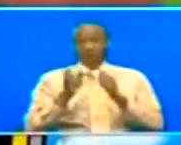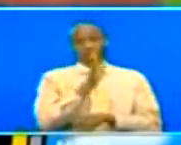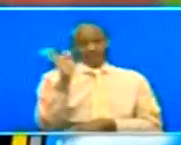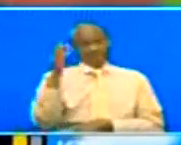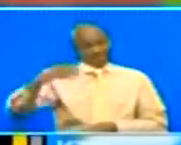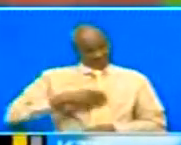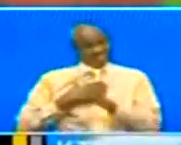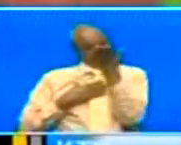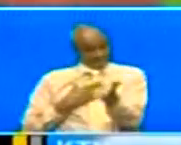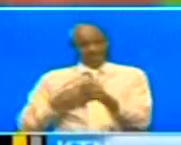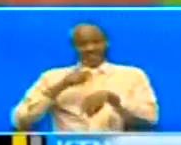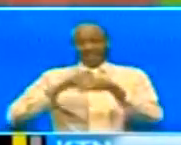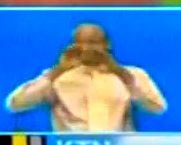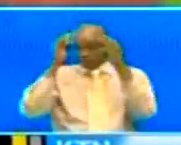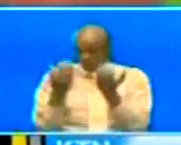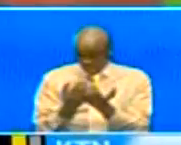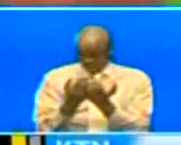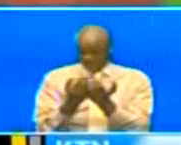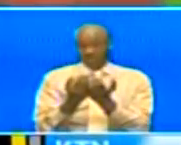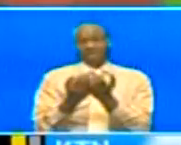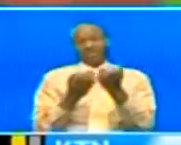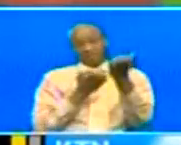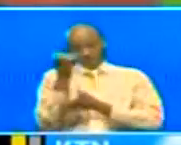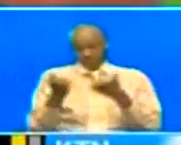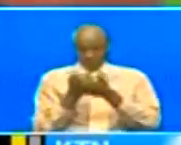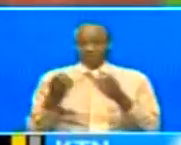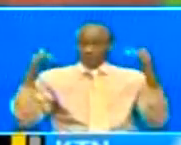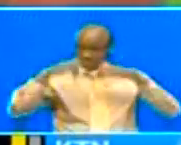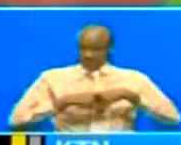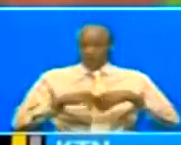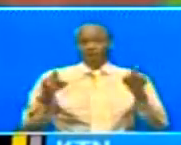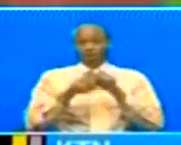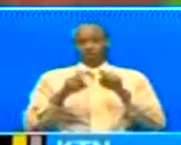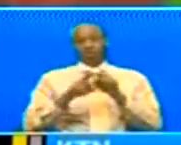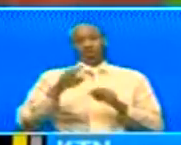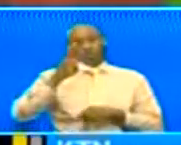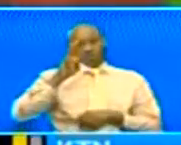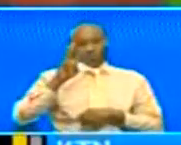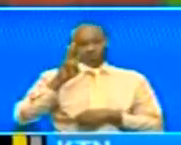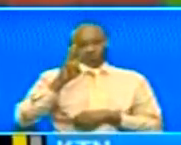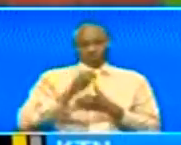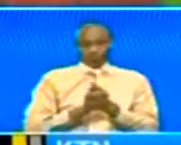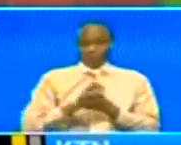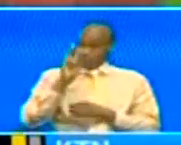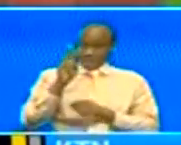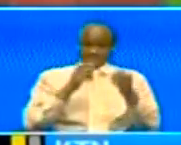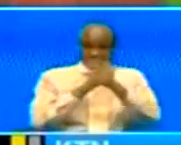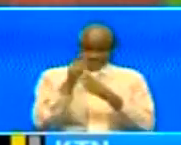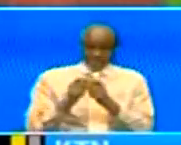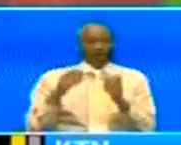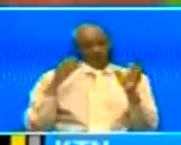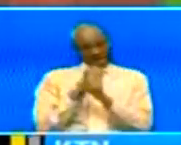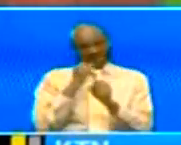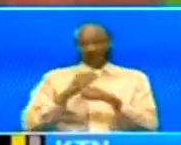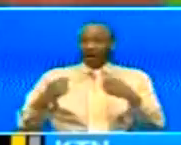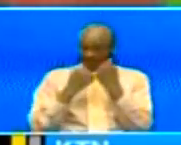visit during the Global Entrepreneurship Summit. Secondly, the World Trade Organization meeting that will take place in Nairobi